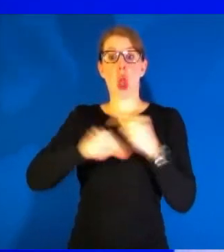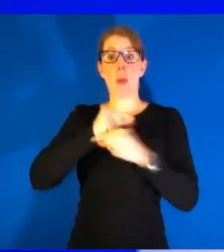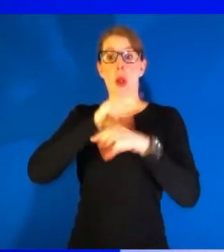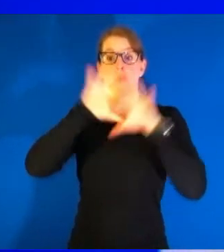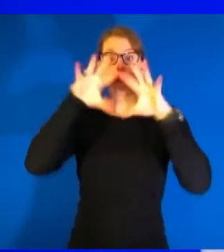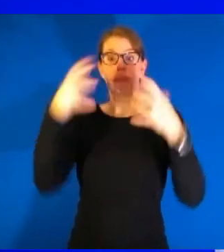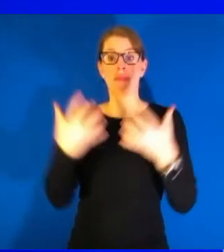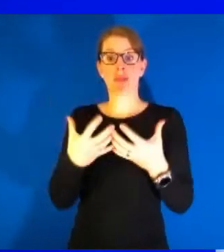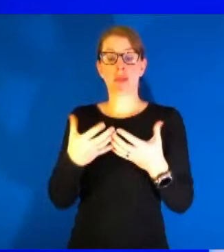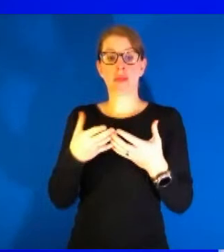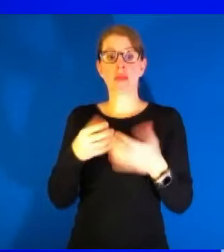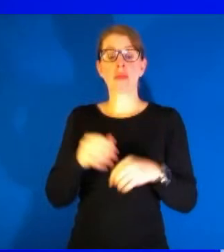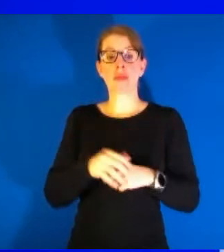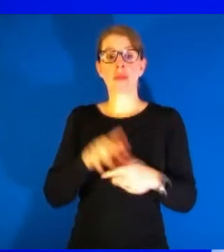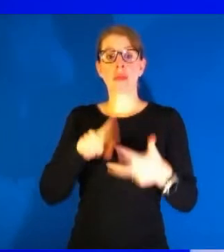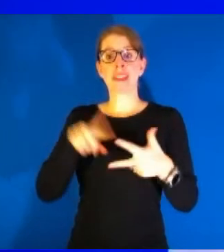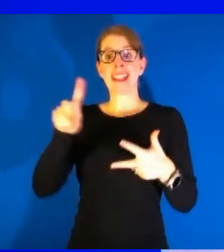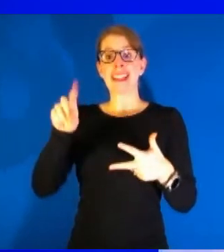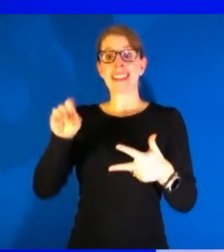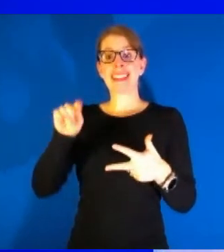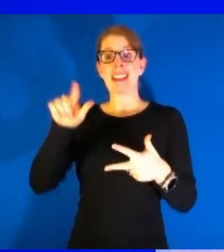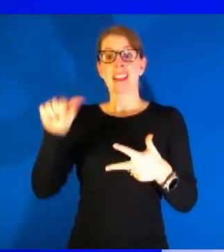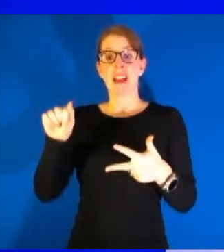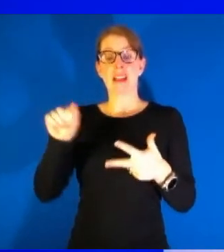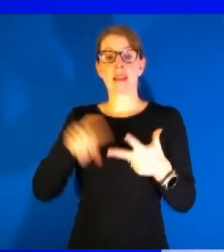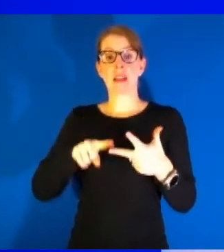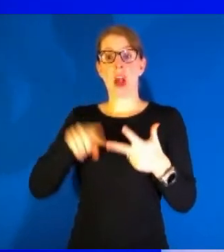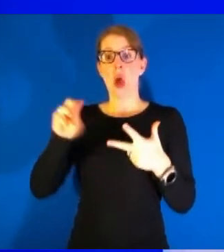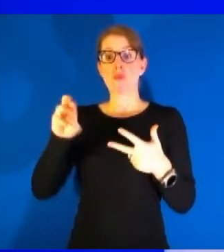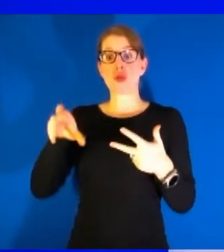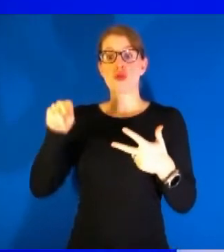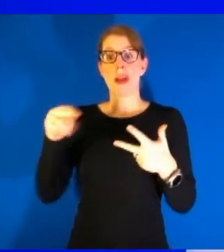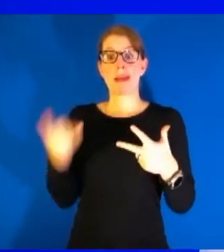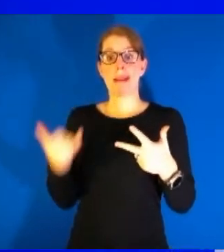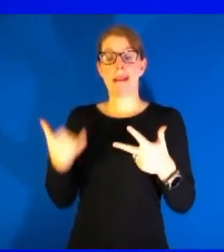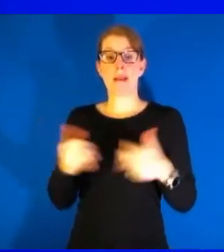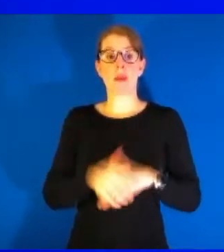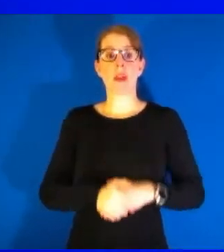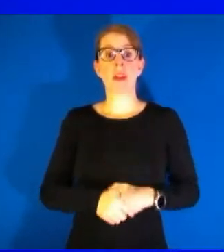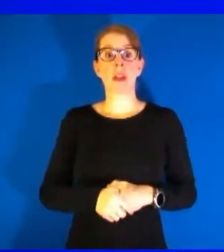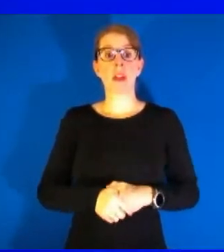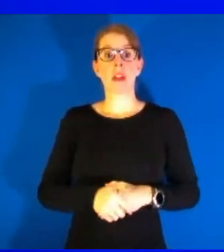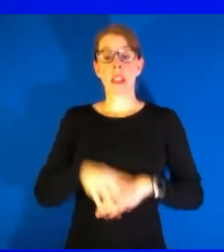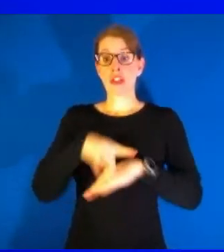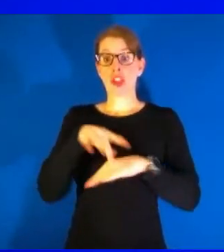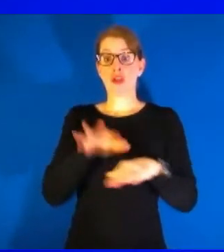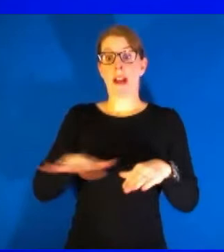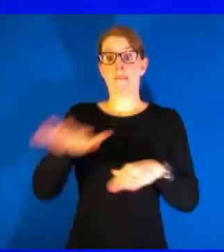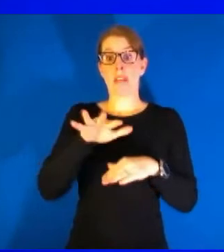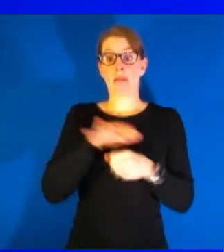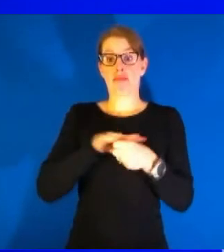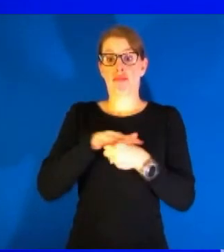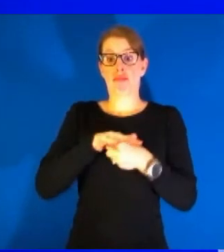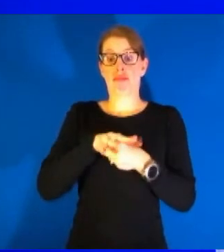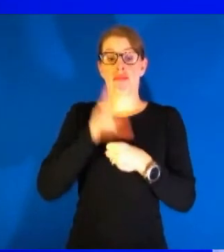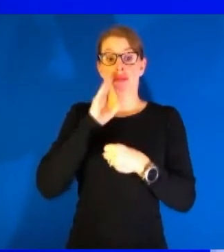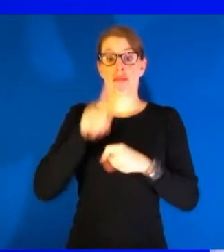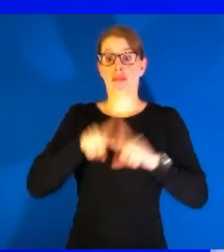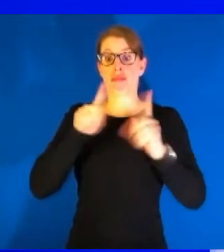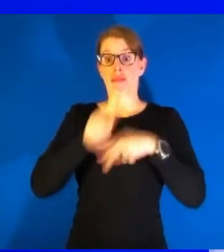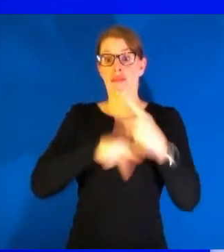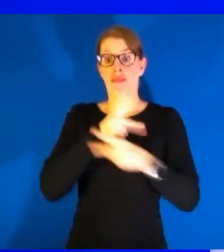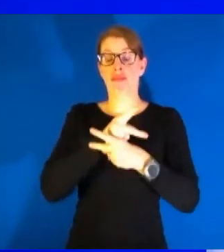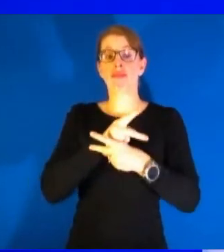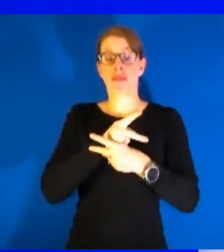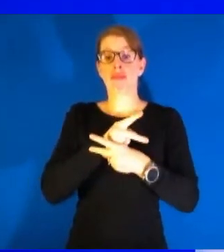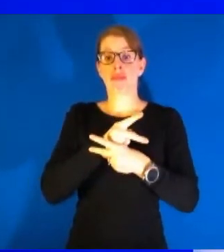ancestral strain, and then it was Delta globally, and now Omicron. In the pockets of certain geographic regions, we know that other variants have stepped up. We